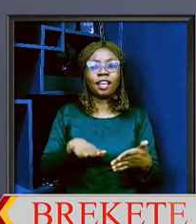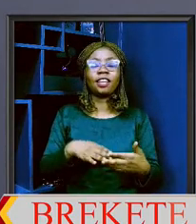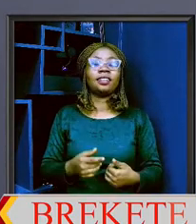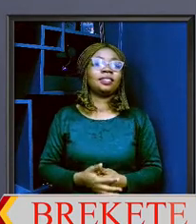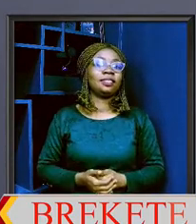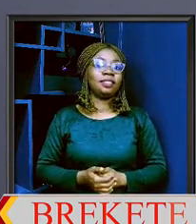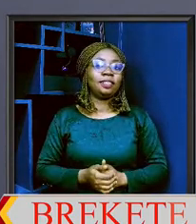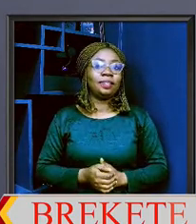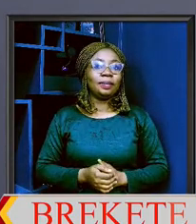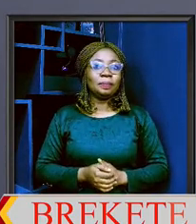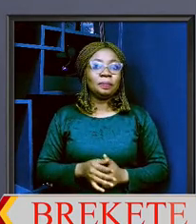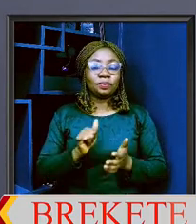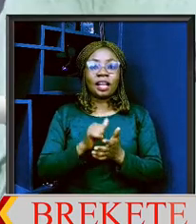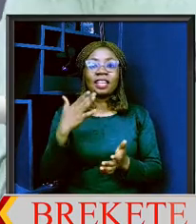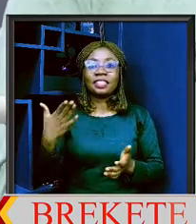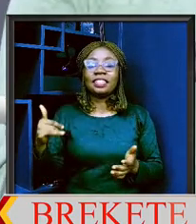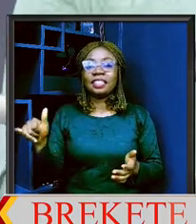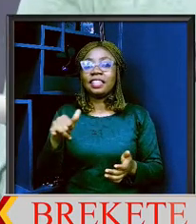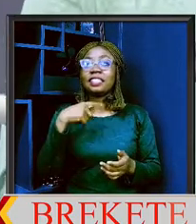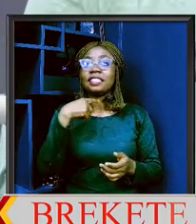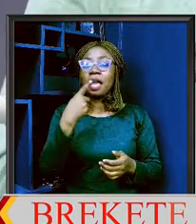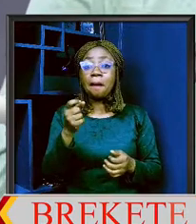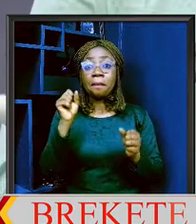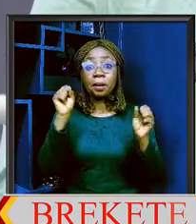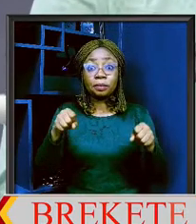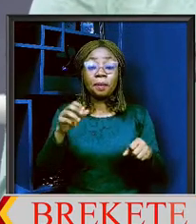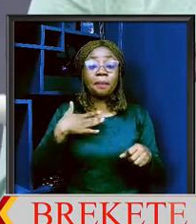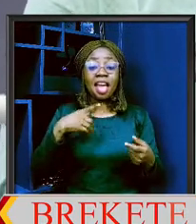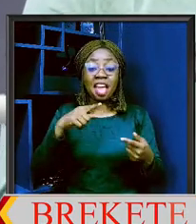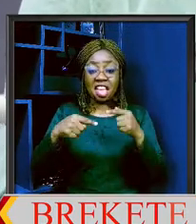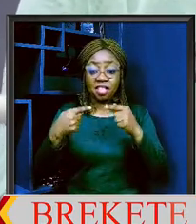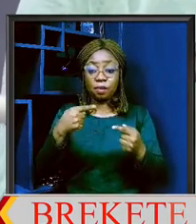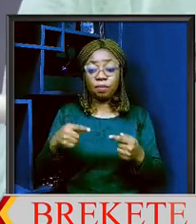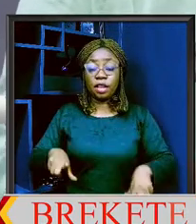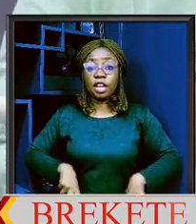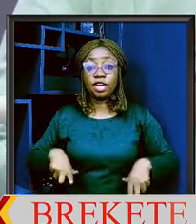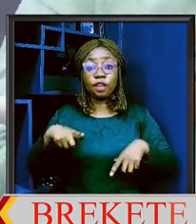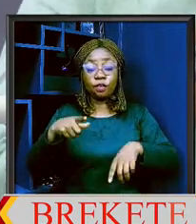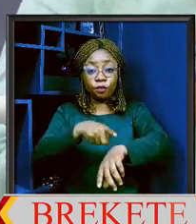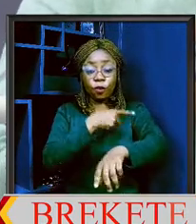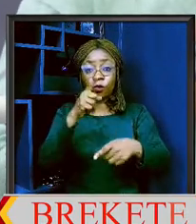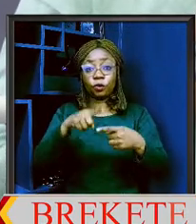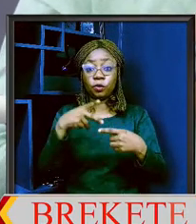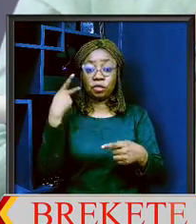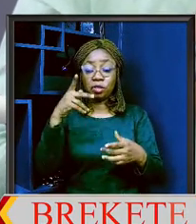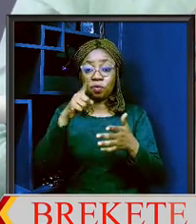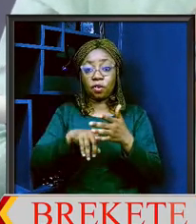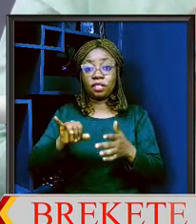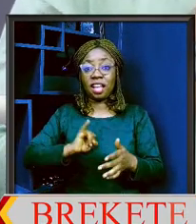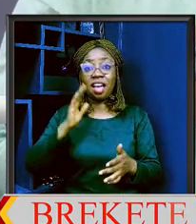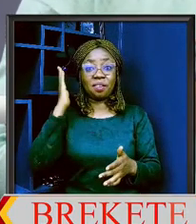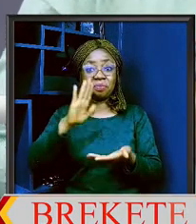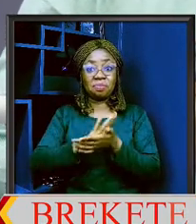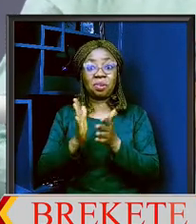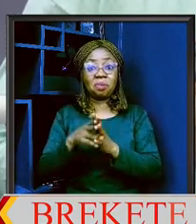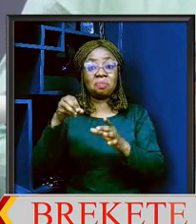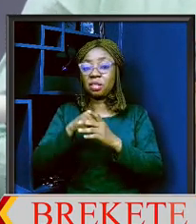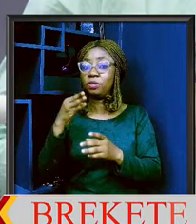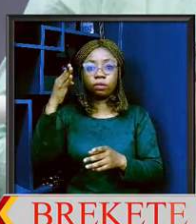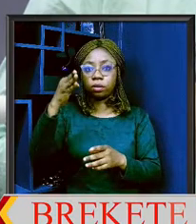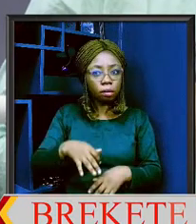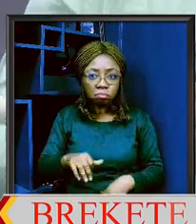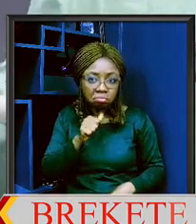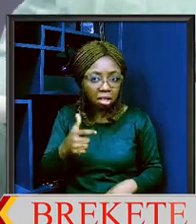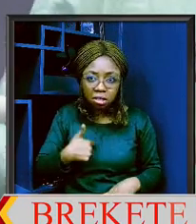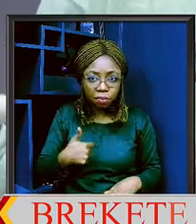die that let my enemy live longer I see what I shall become in future not me the more your